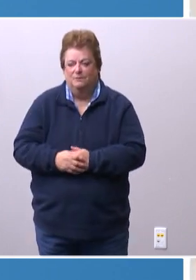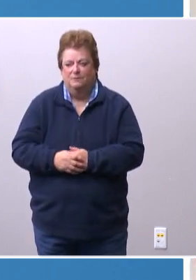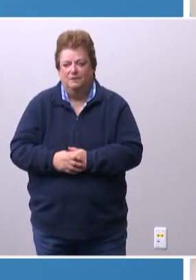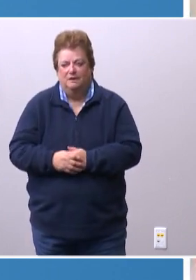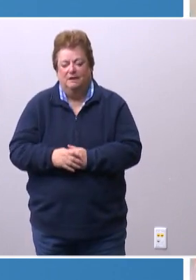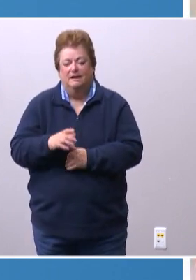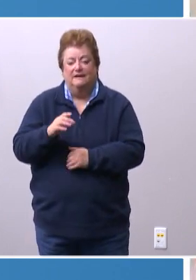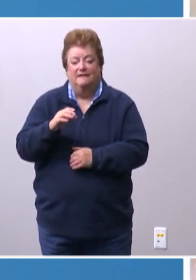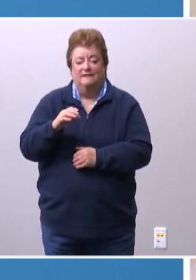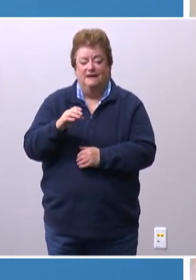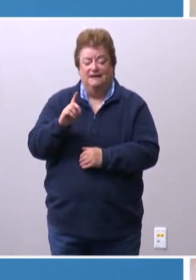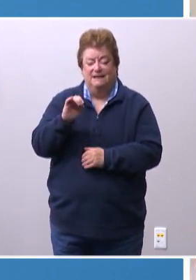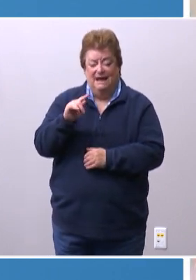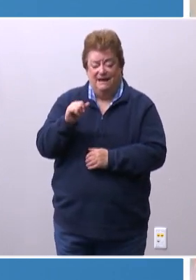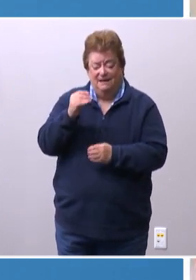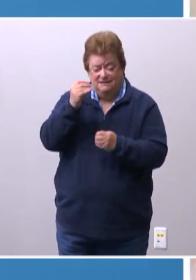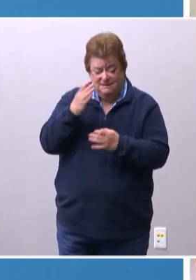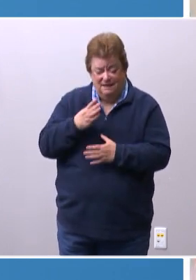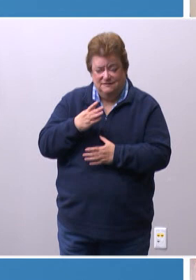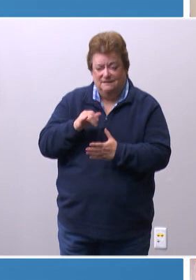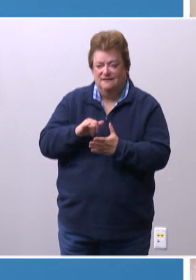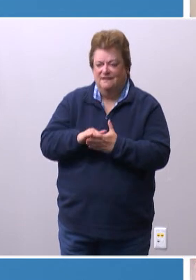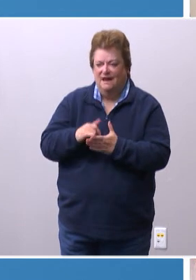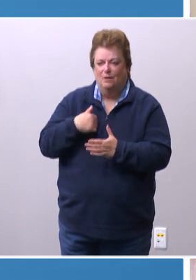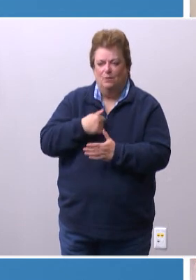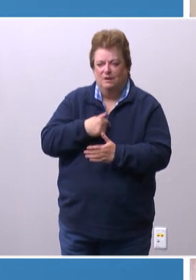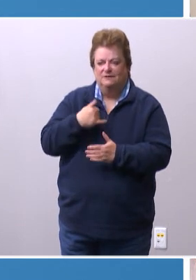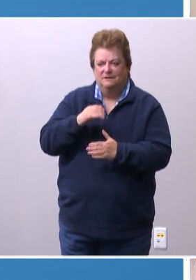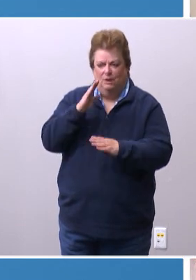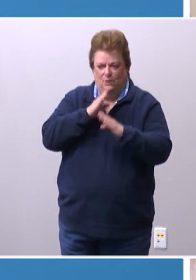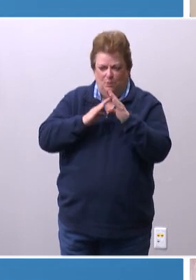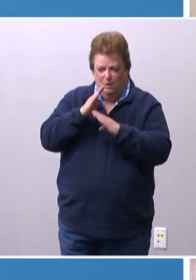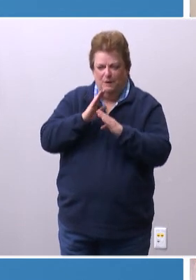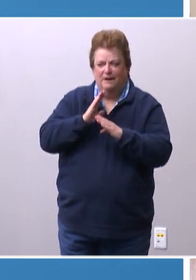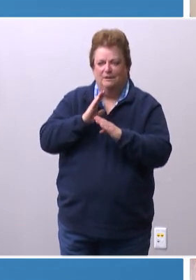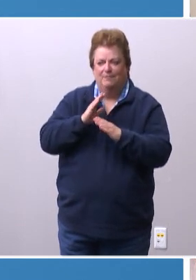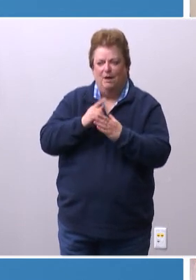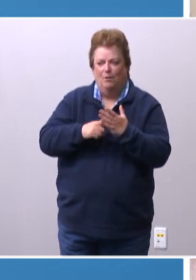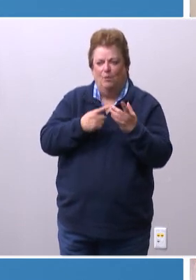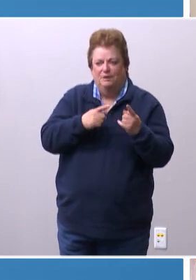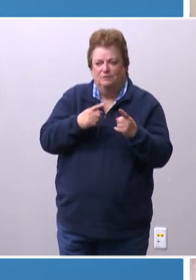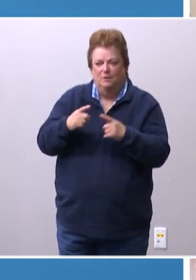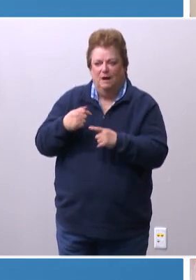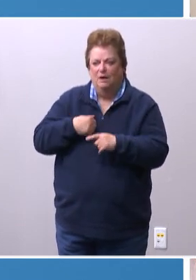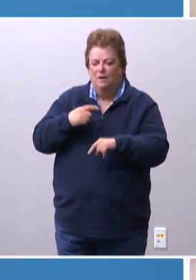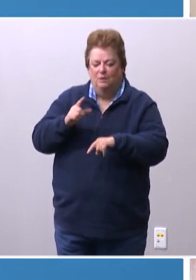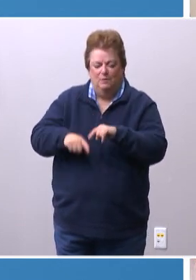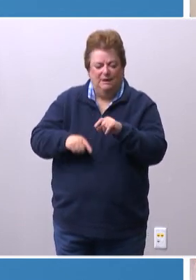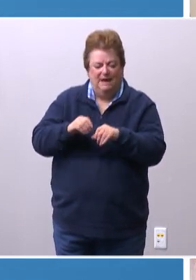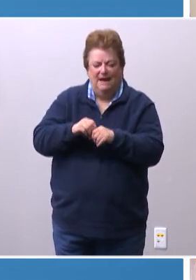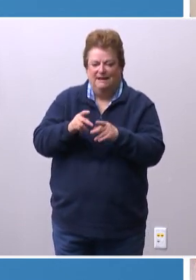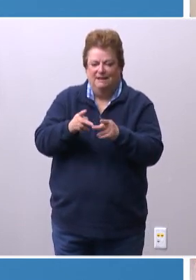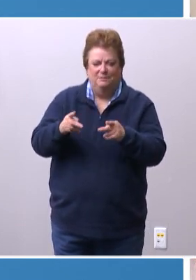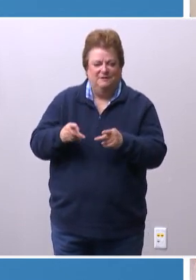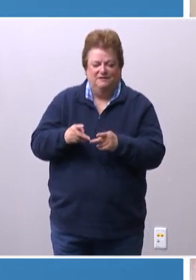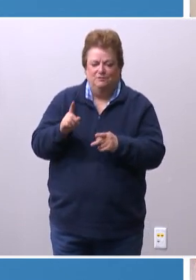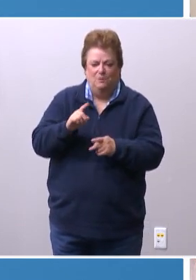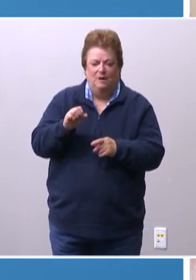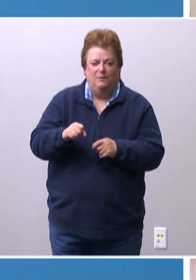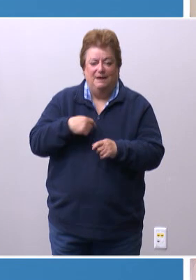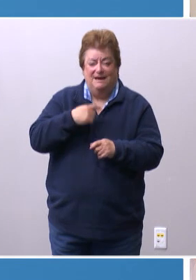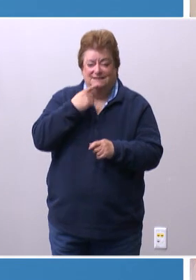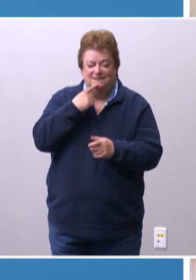tells us our local situation is still concerning, and we're not yet in a position where we can safely remove the mask